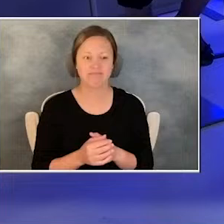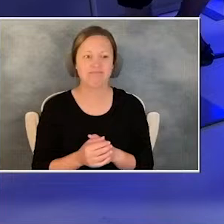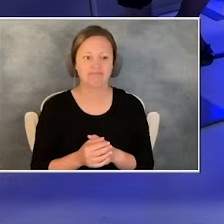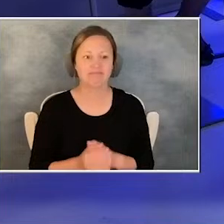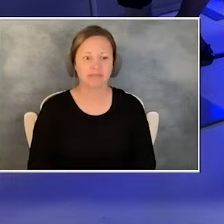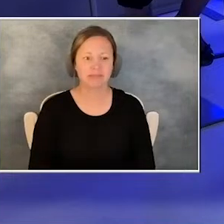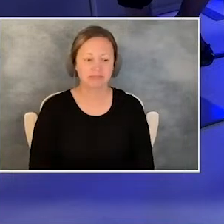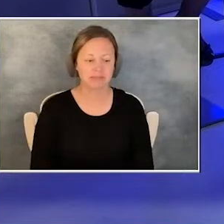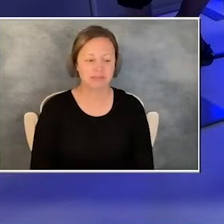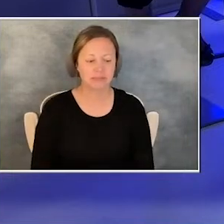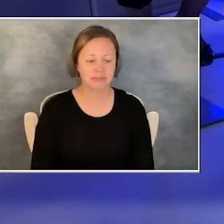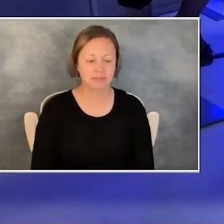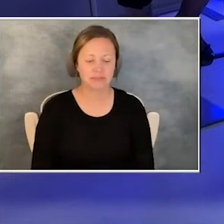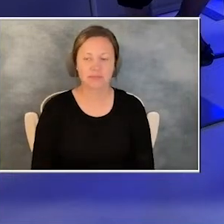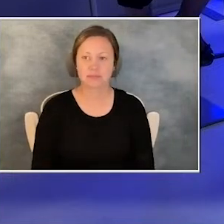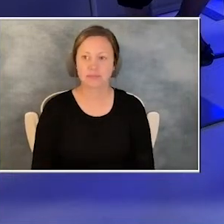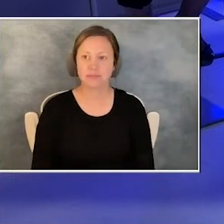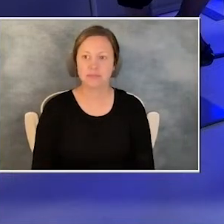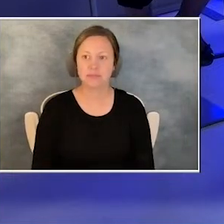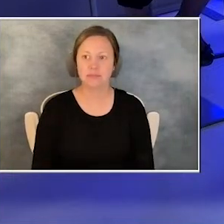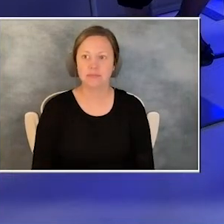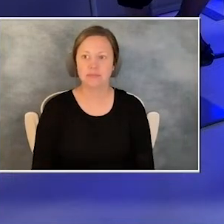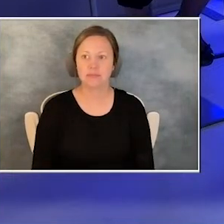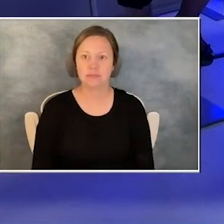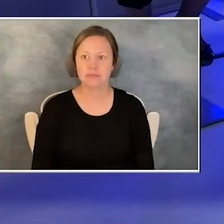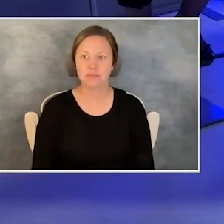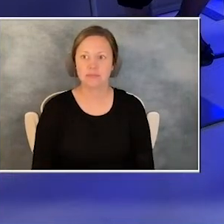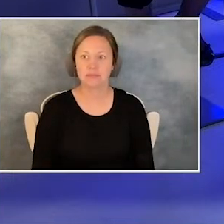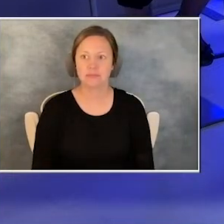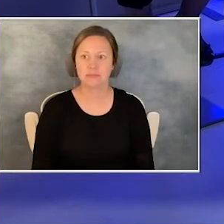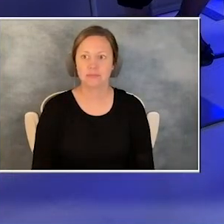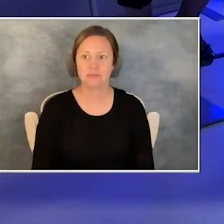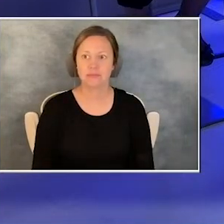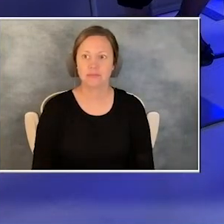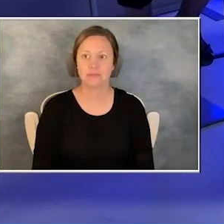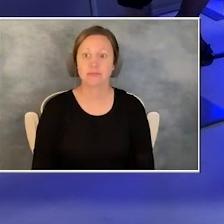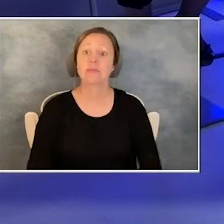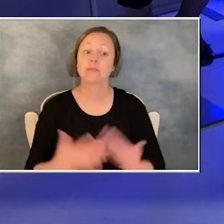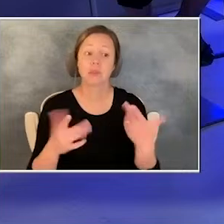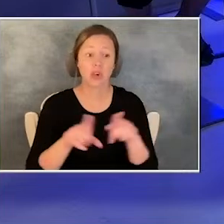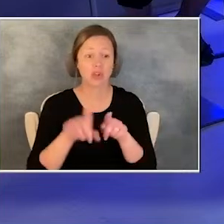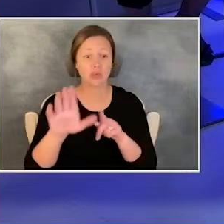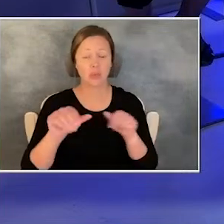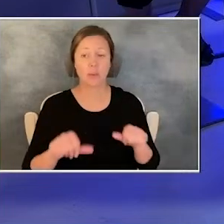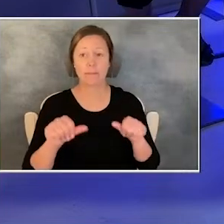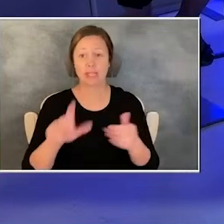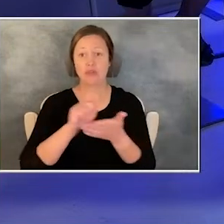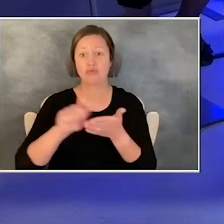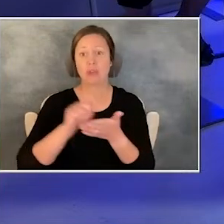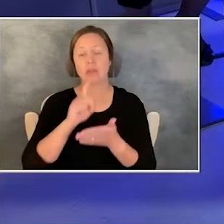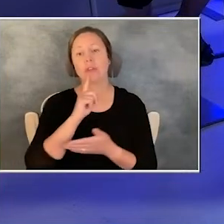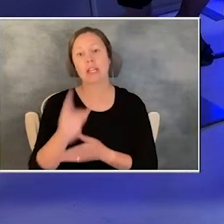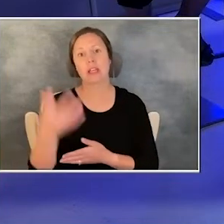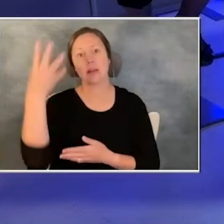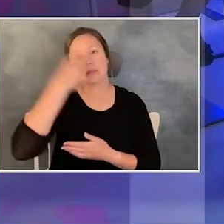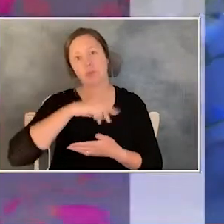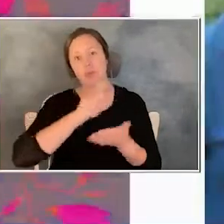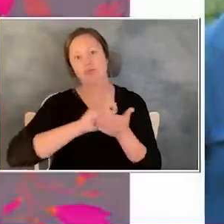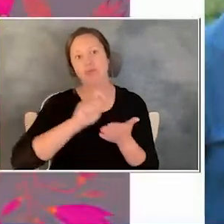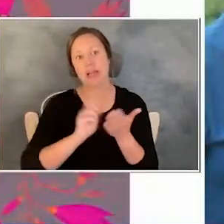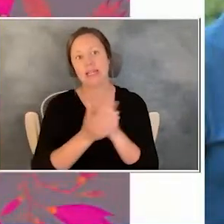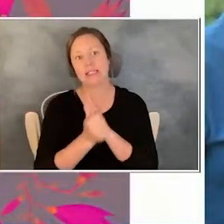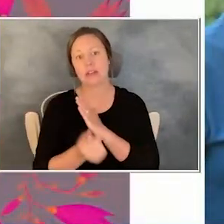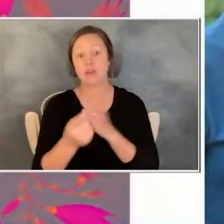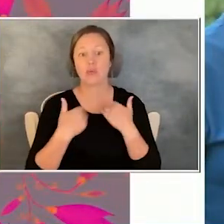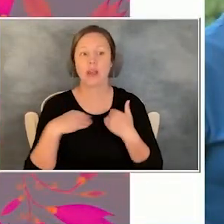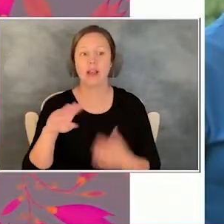Another language you've been using is your ability to write, and you're a beautiful writer, by the way, and you have this blog.